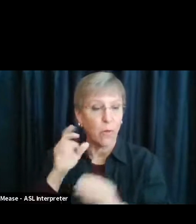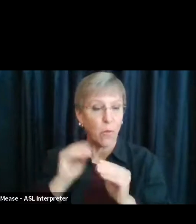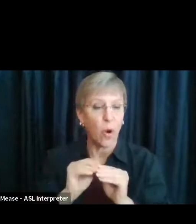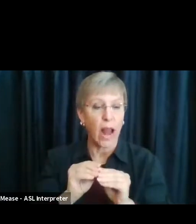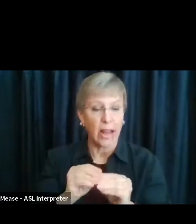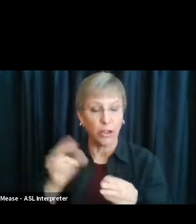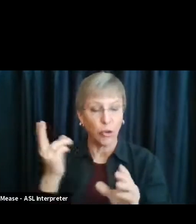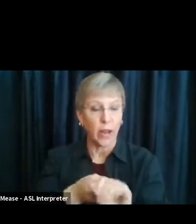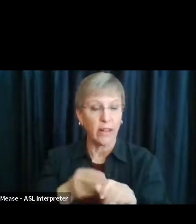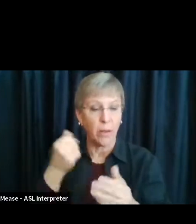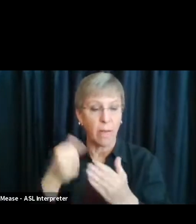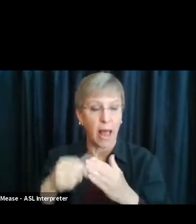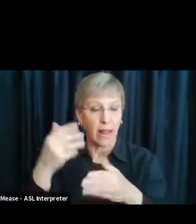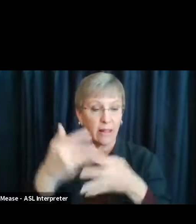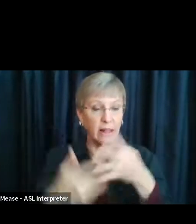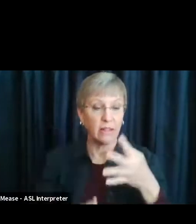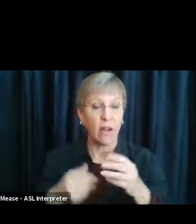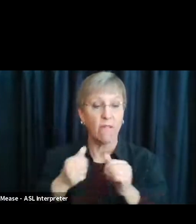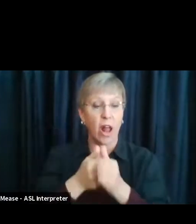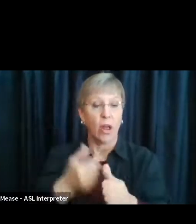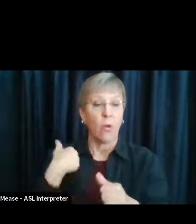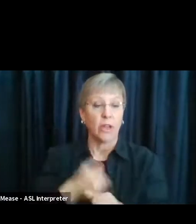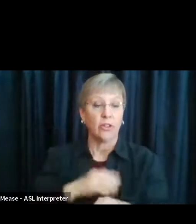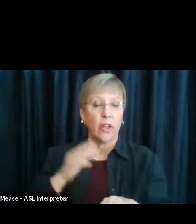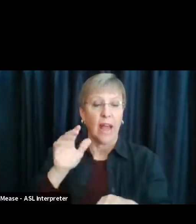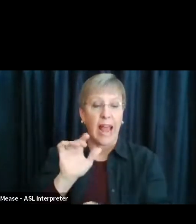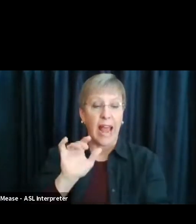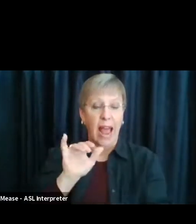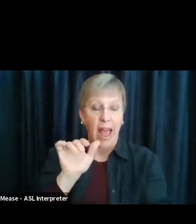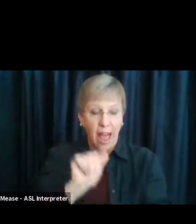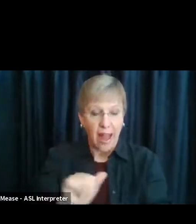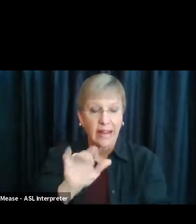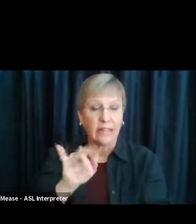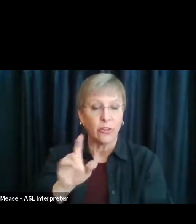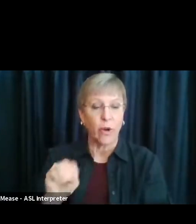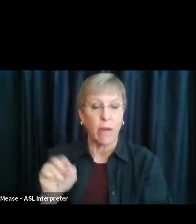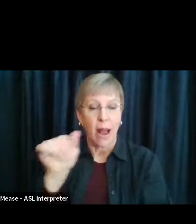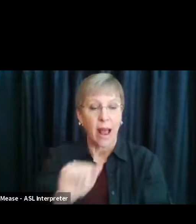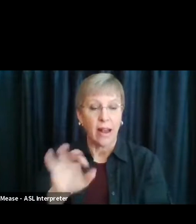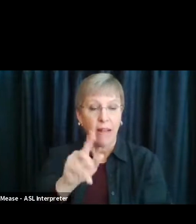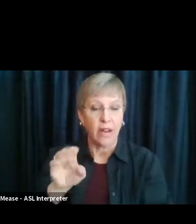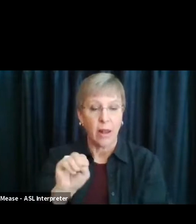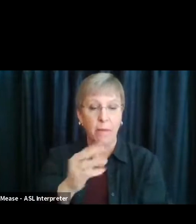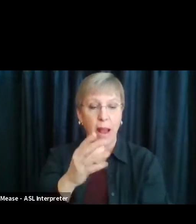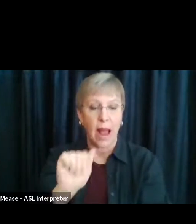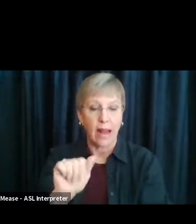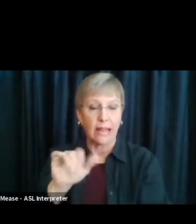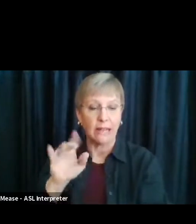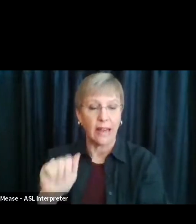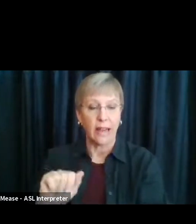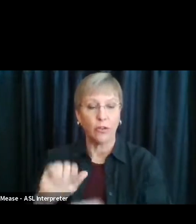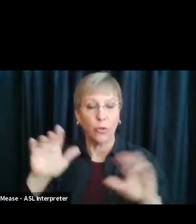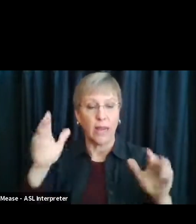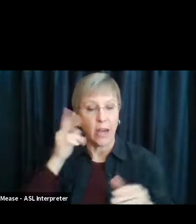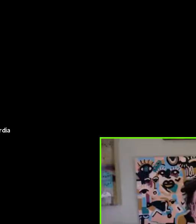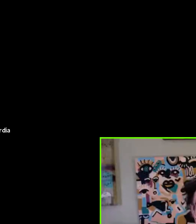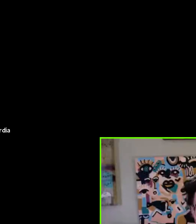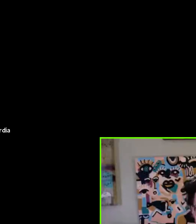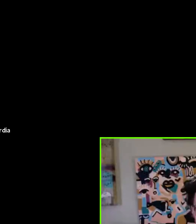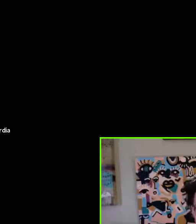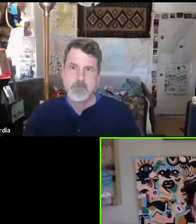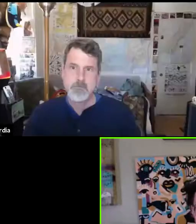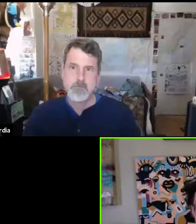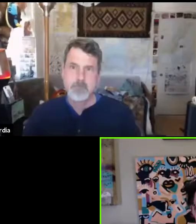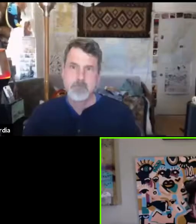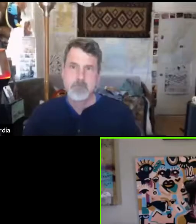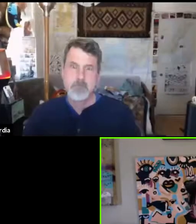Follow us via Instagram at FNM_ACA to hear more about our events. And now I would like to introduce Professor Dan